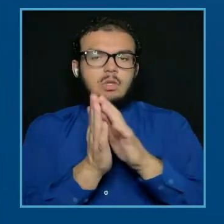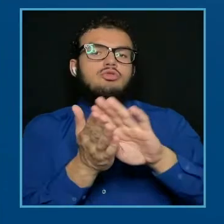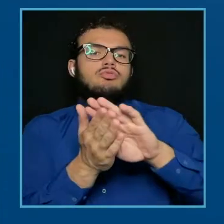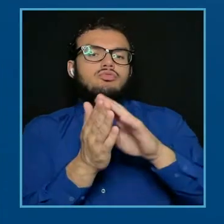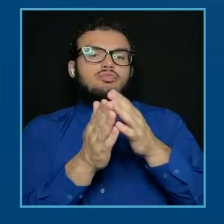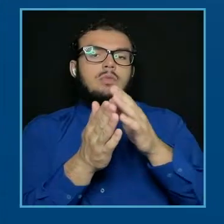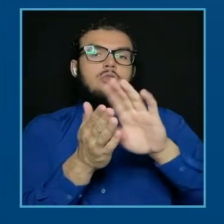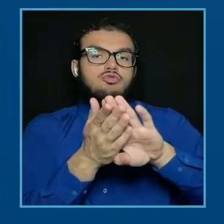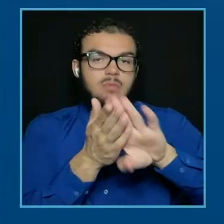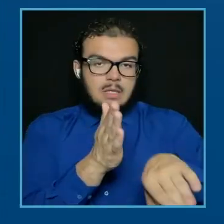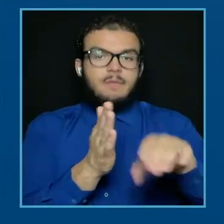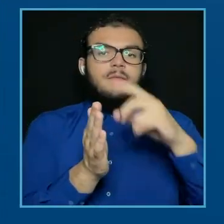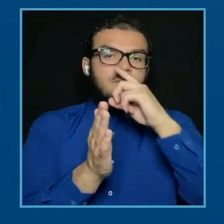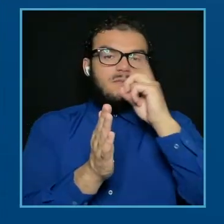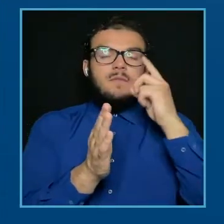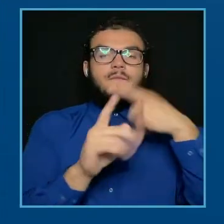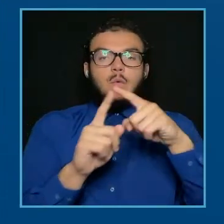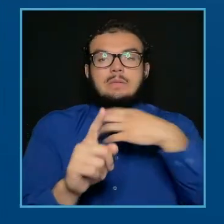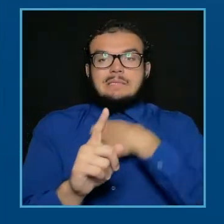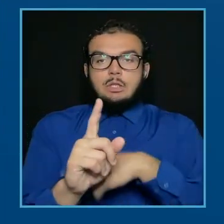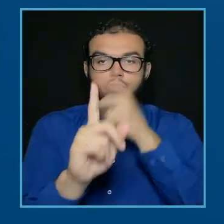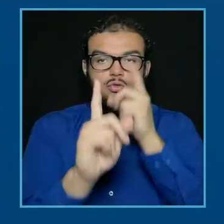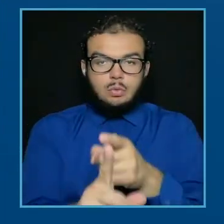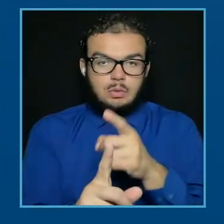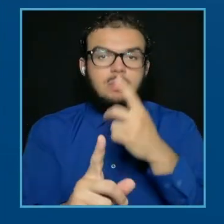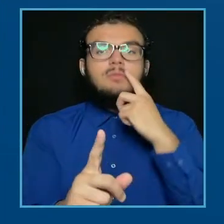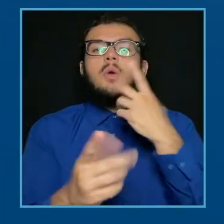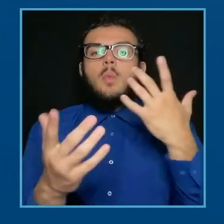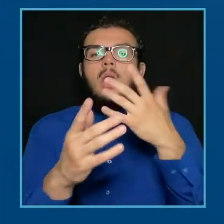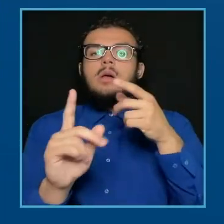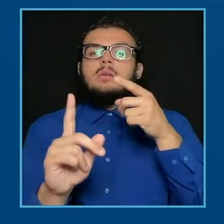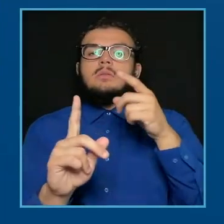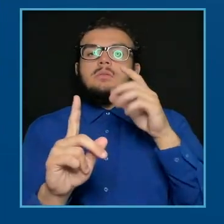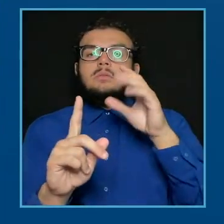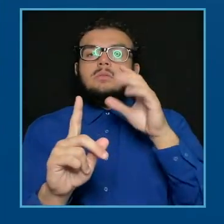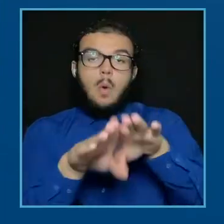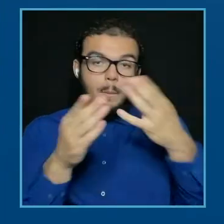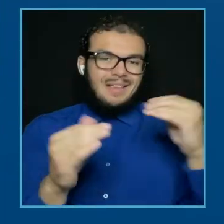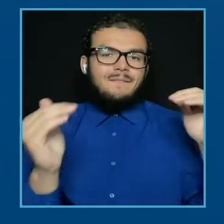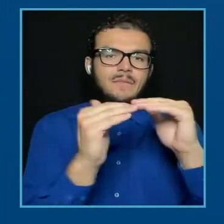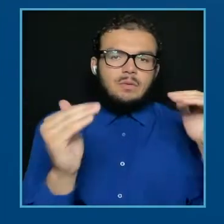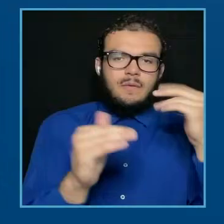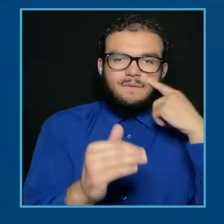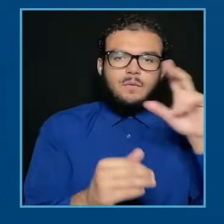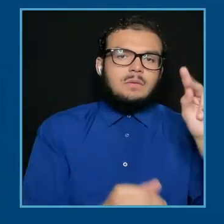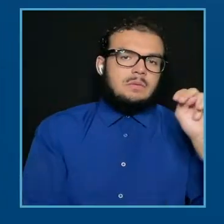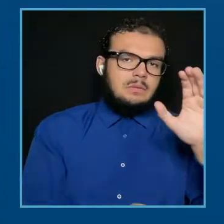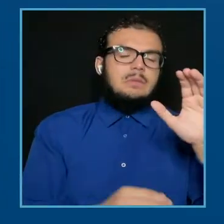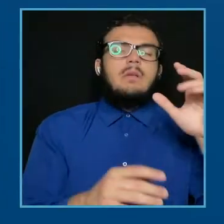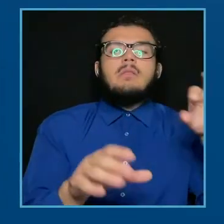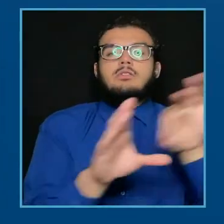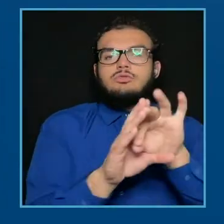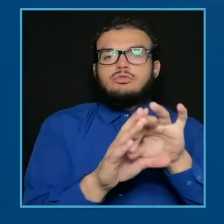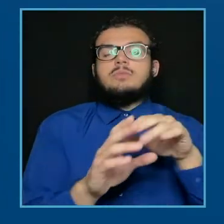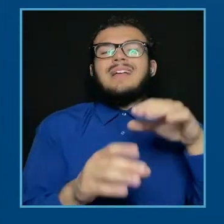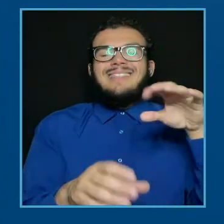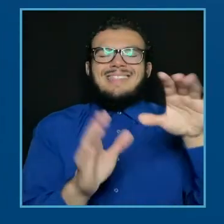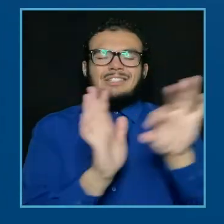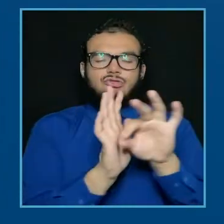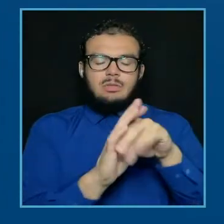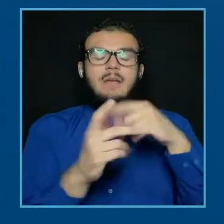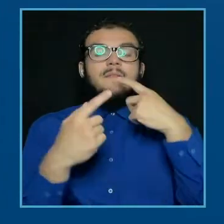own intended desire, which is purportedly seeking openness and fairness in the DNC elections. And finally, the